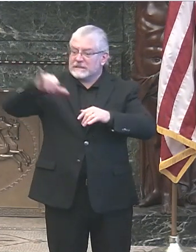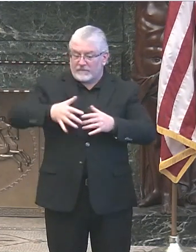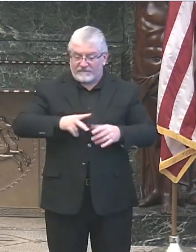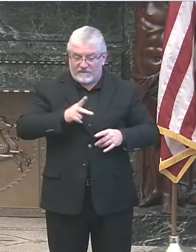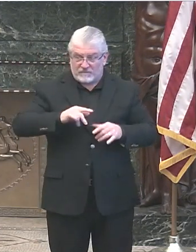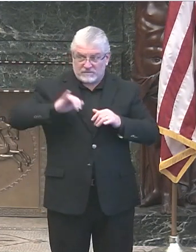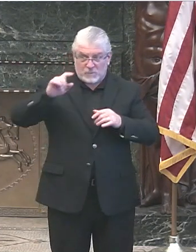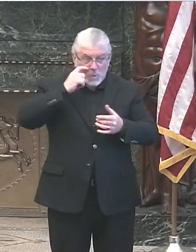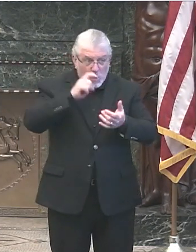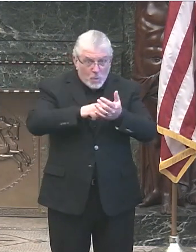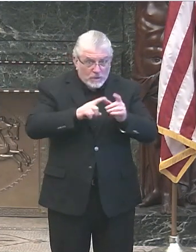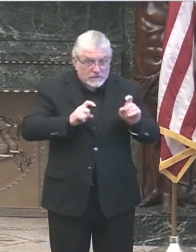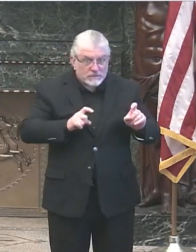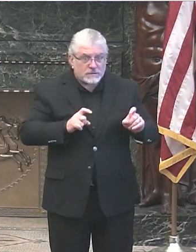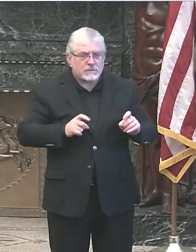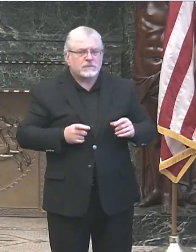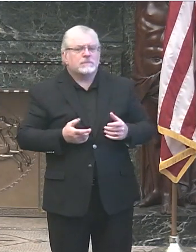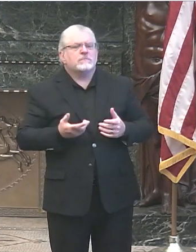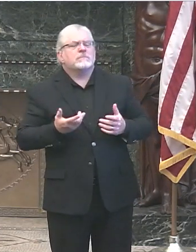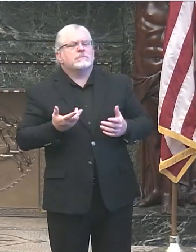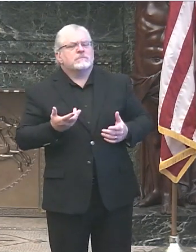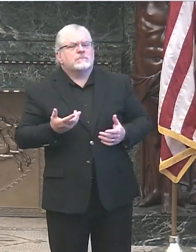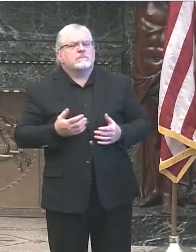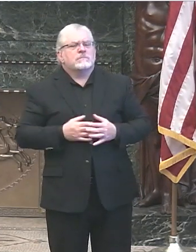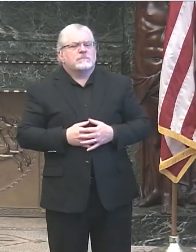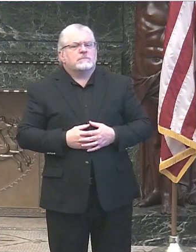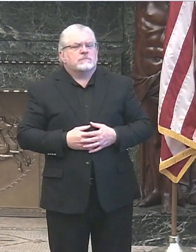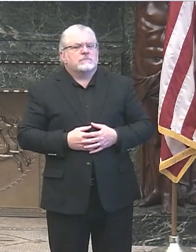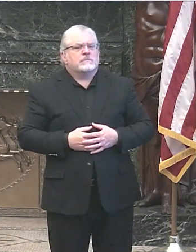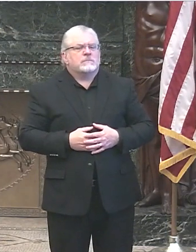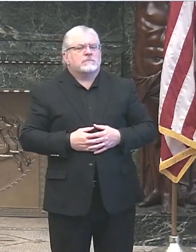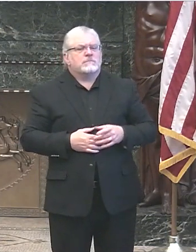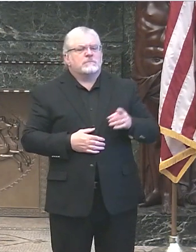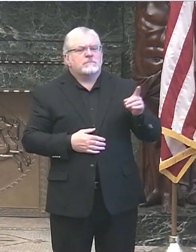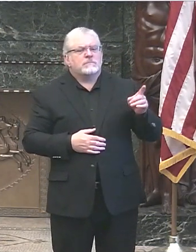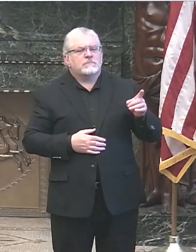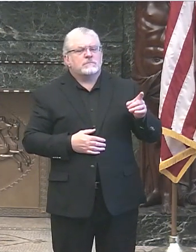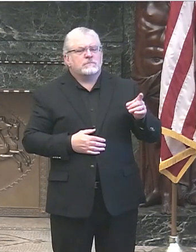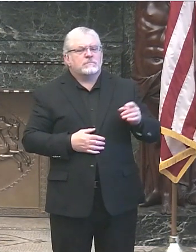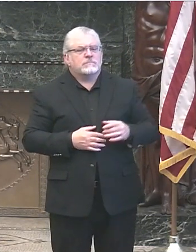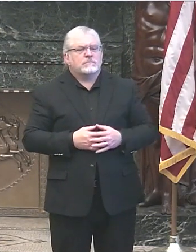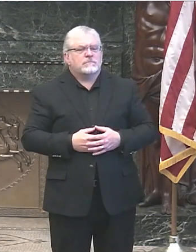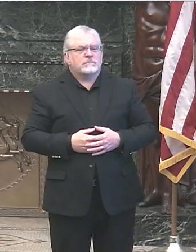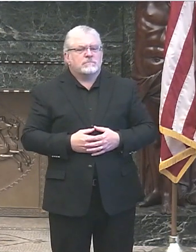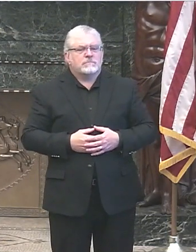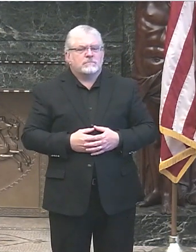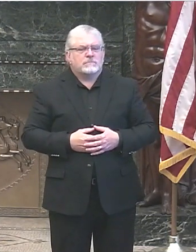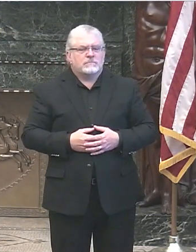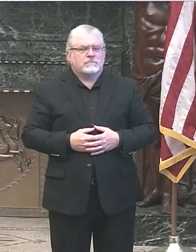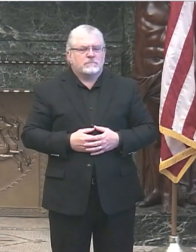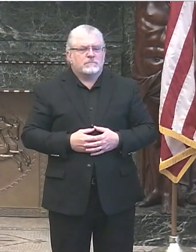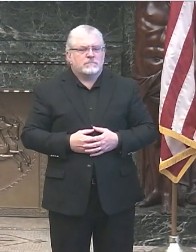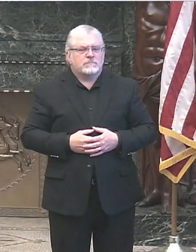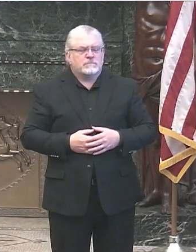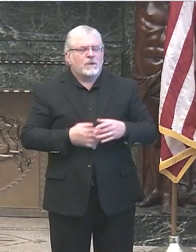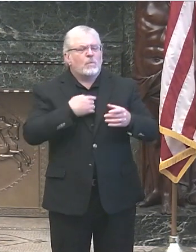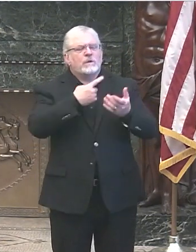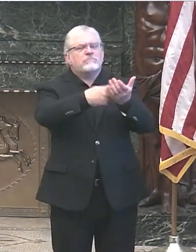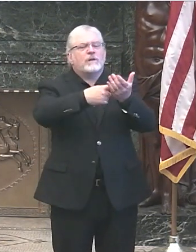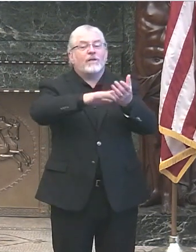cities. And I've looked a little bit in New York, but I don't know about the others. So all I can speak to is what the data is telling us in Philadelphia. All